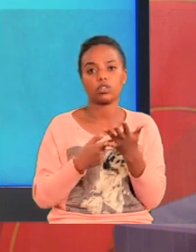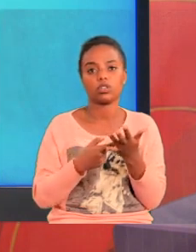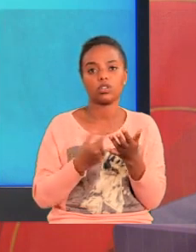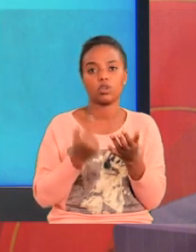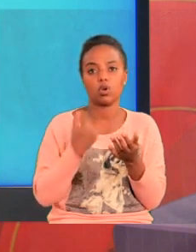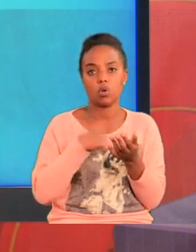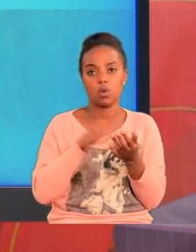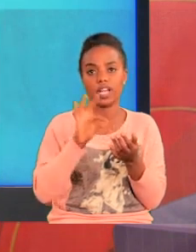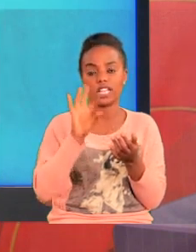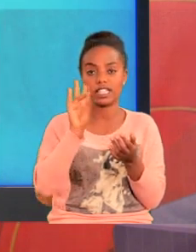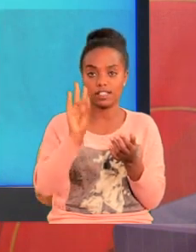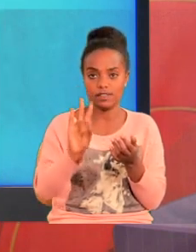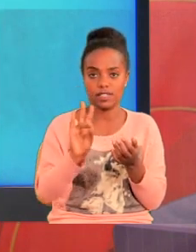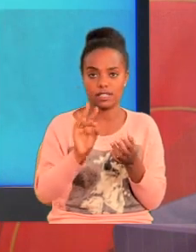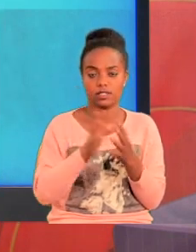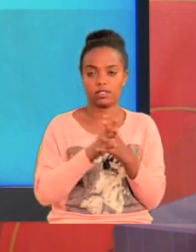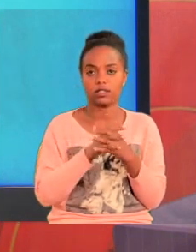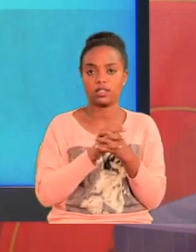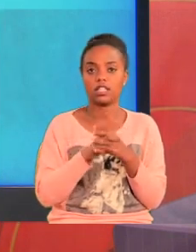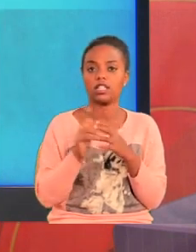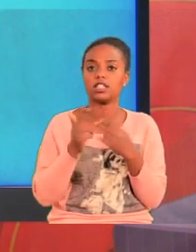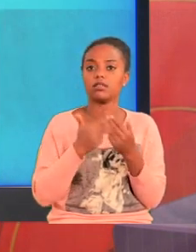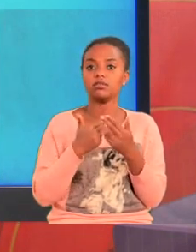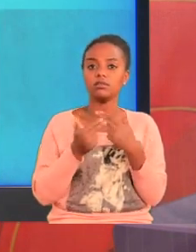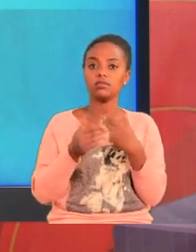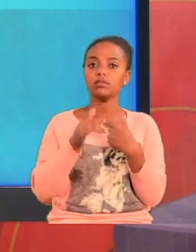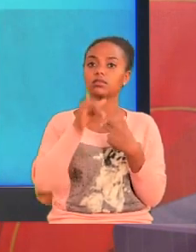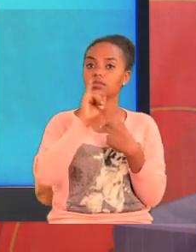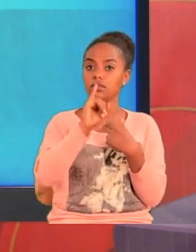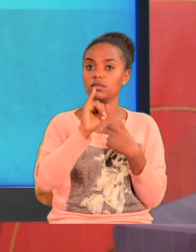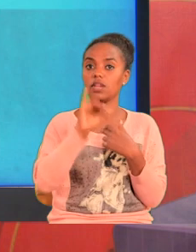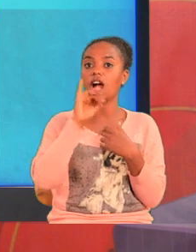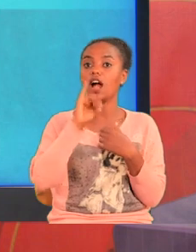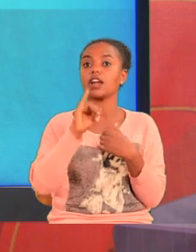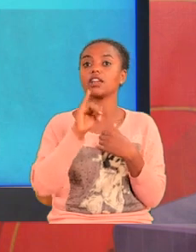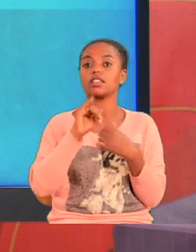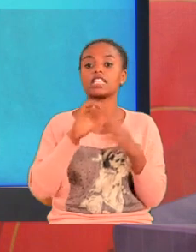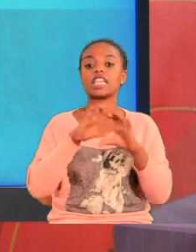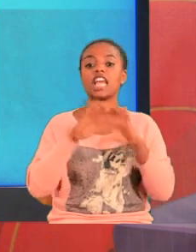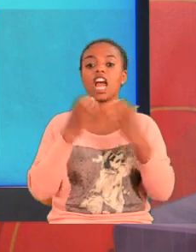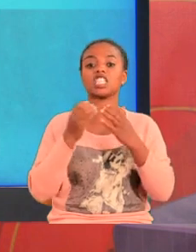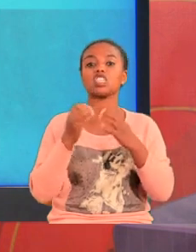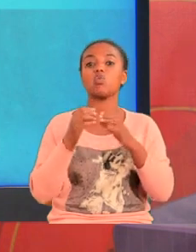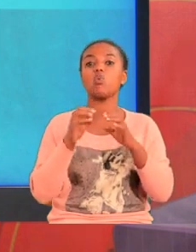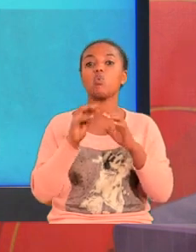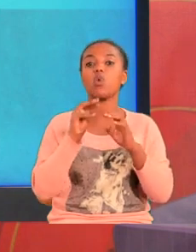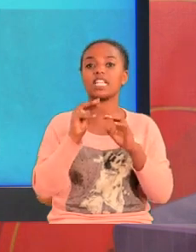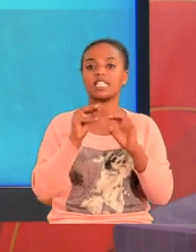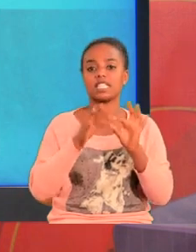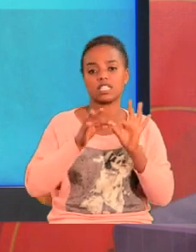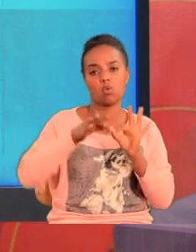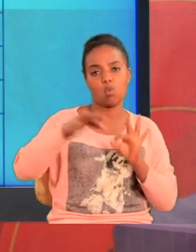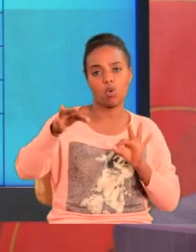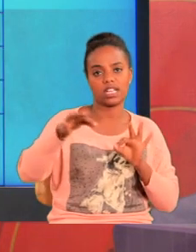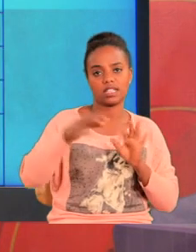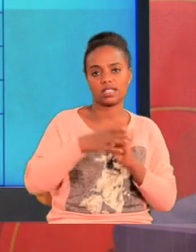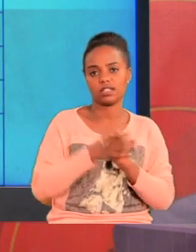have 7 times I is this the class width. The class width.